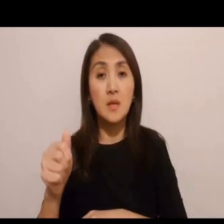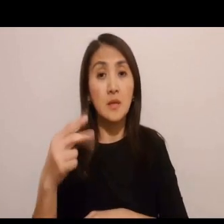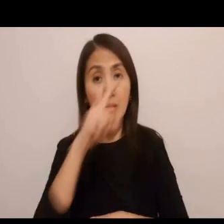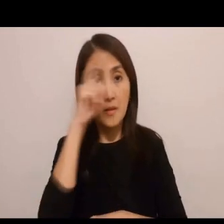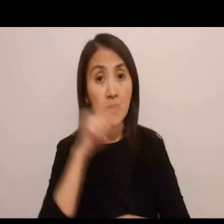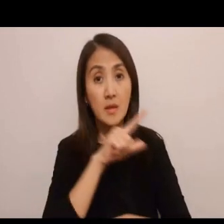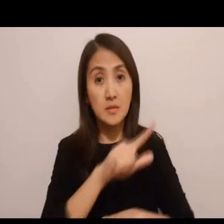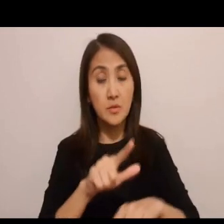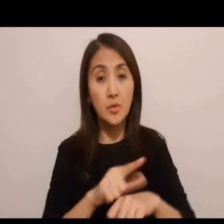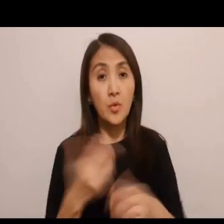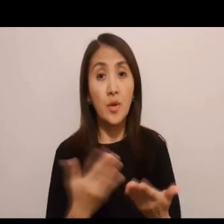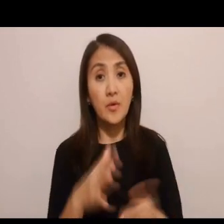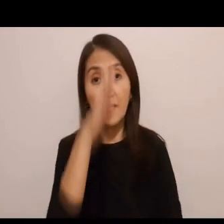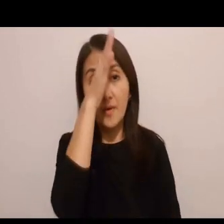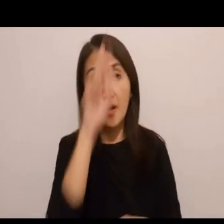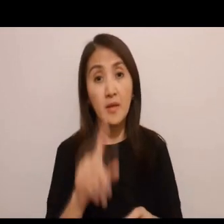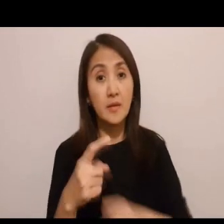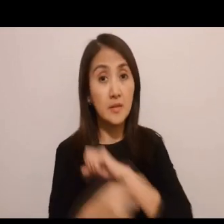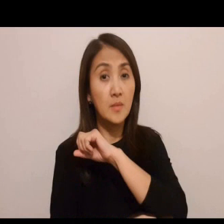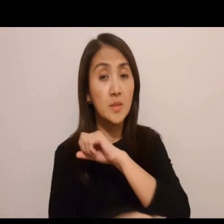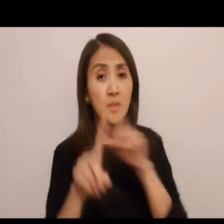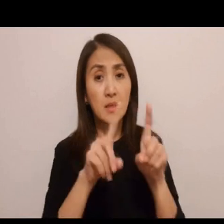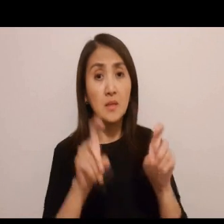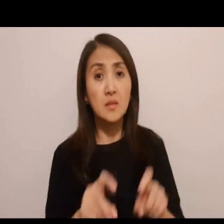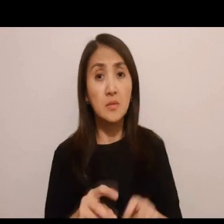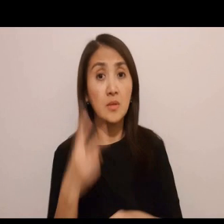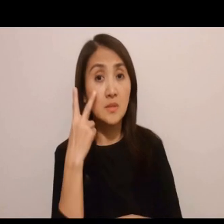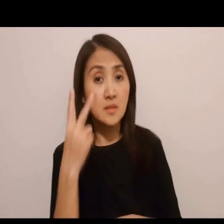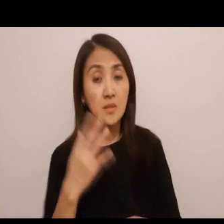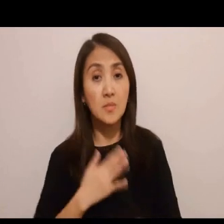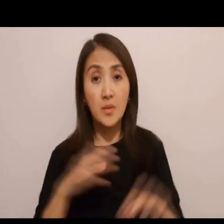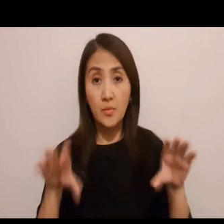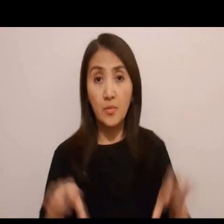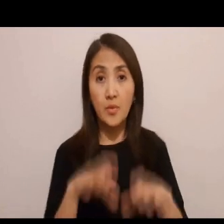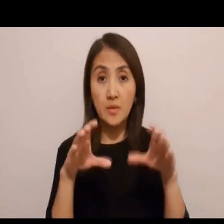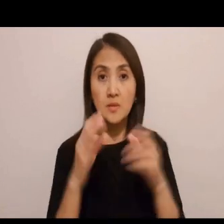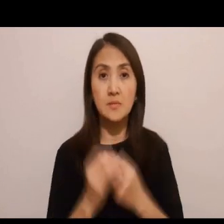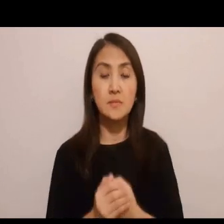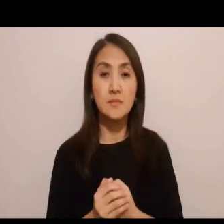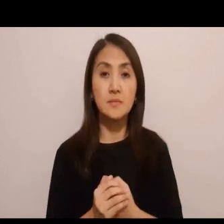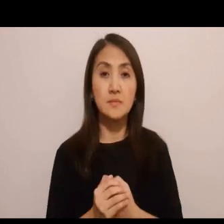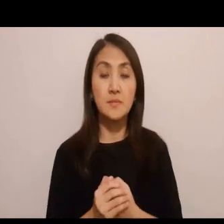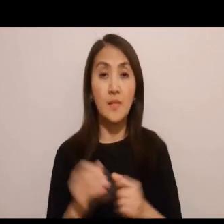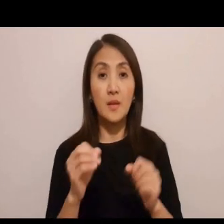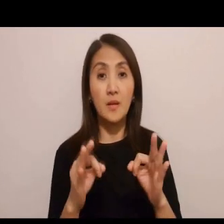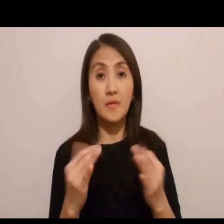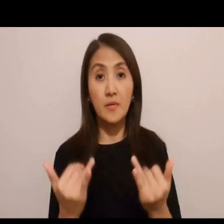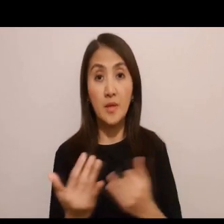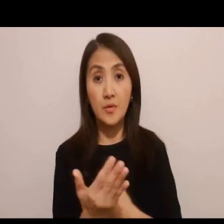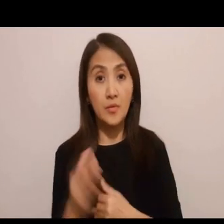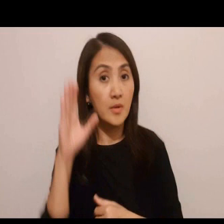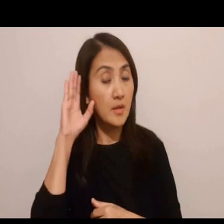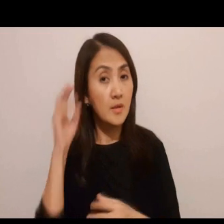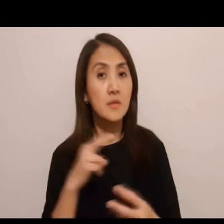in the desert, where your fathers tempted me, they tested me, though they had seen my works.